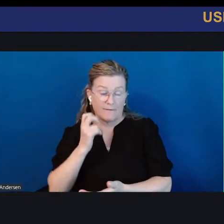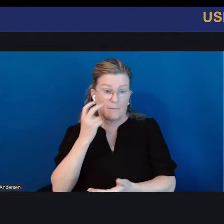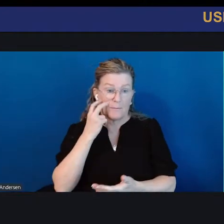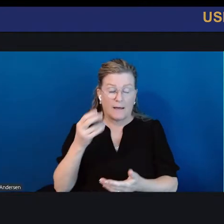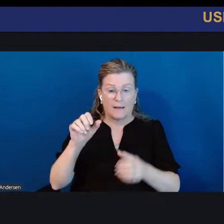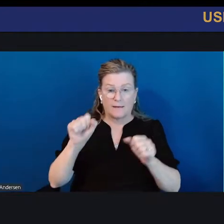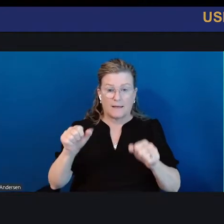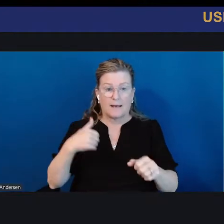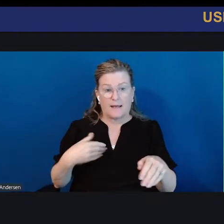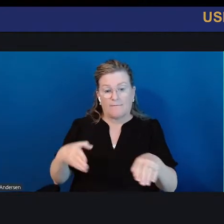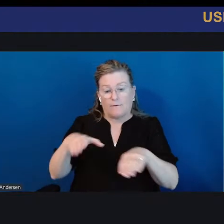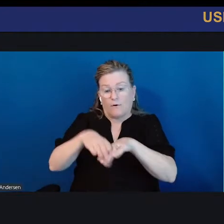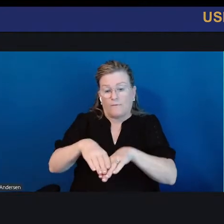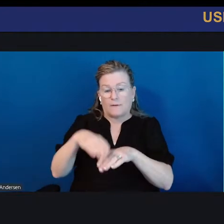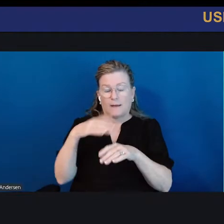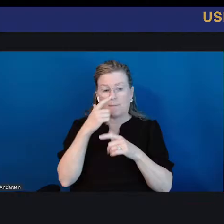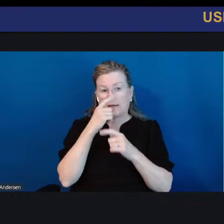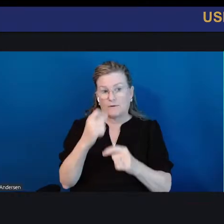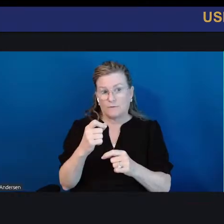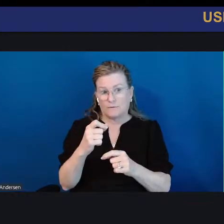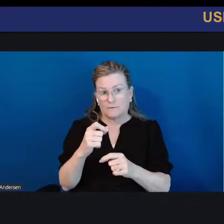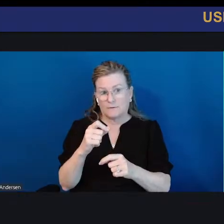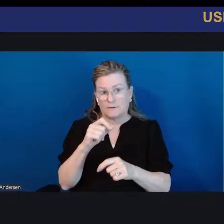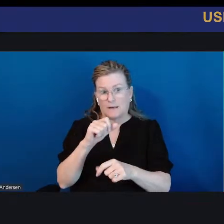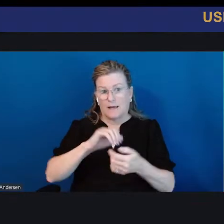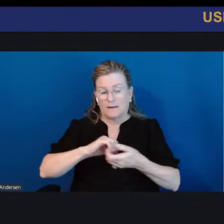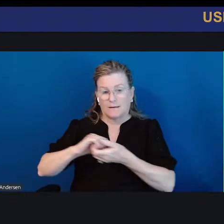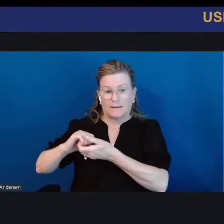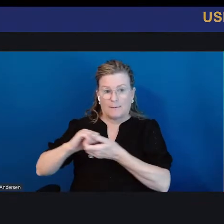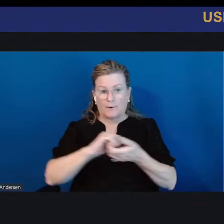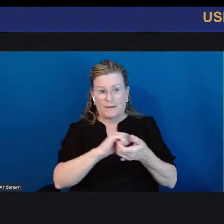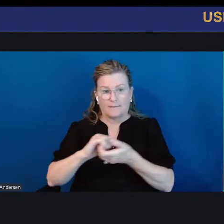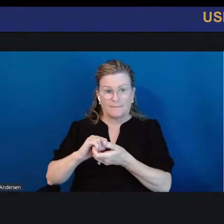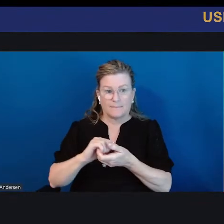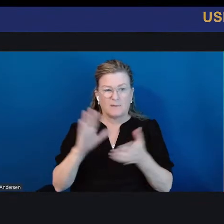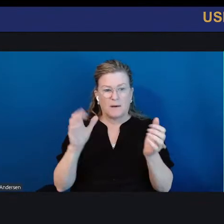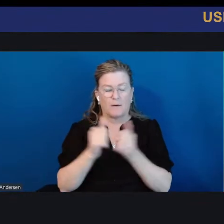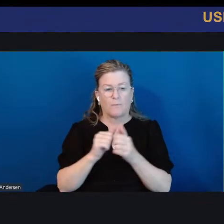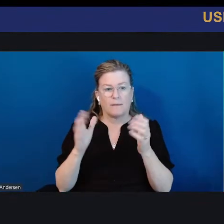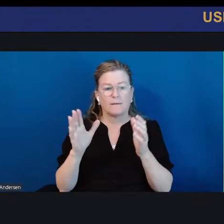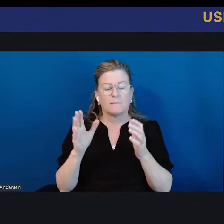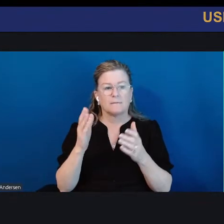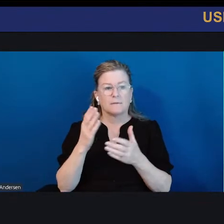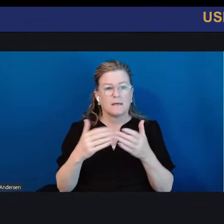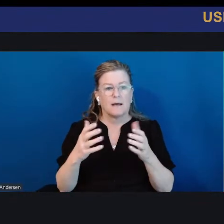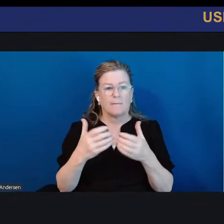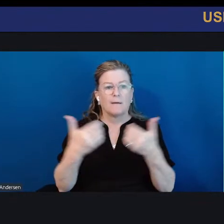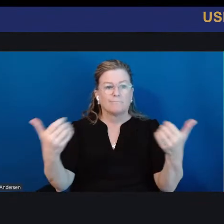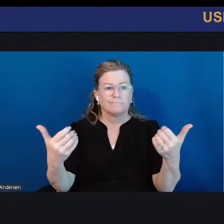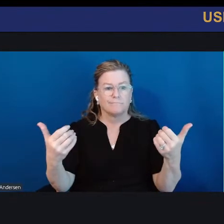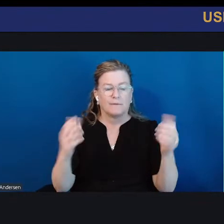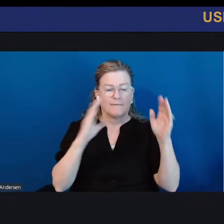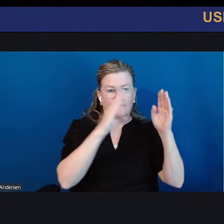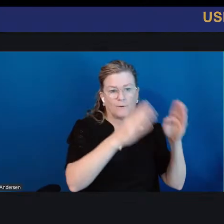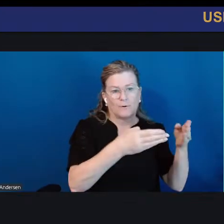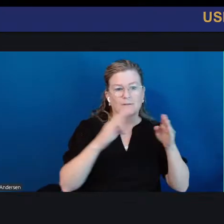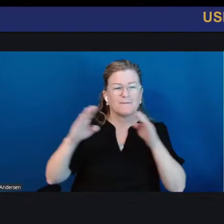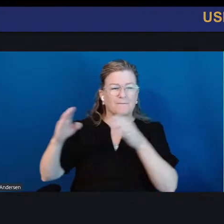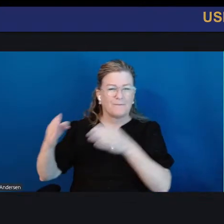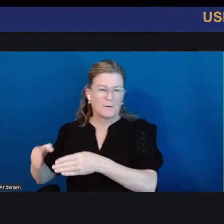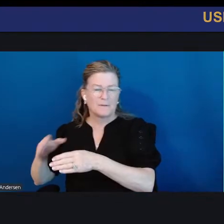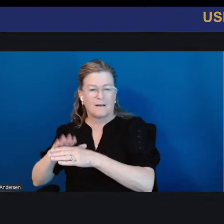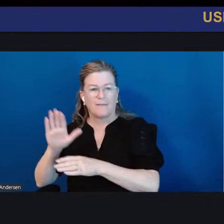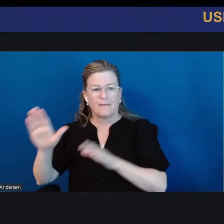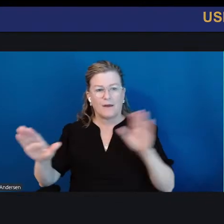overlapping interests and work in a collaborative environment versus areas where where they just have to focus on specific